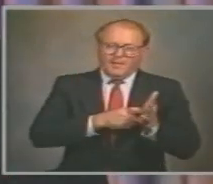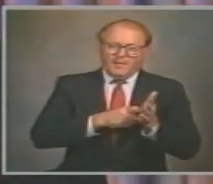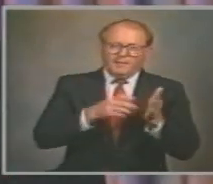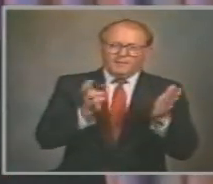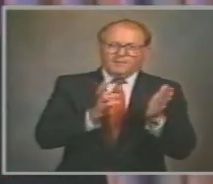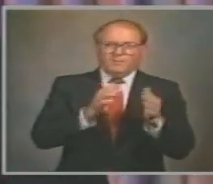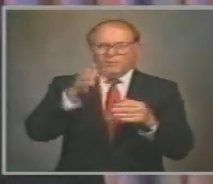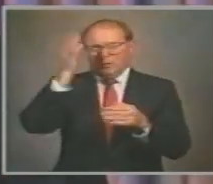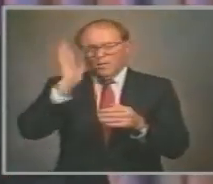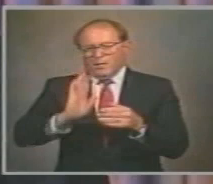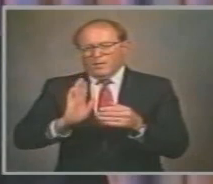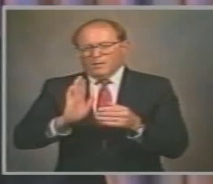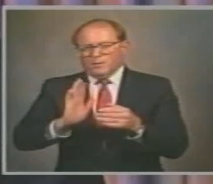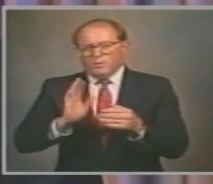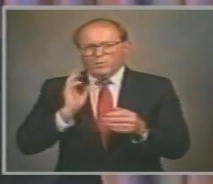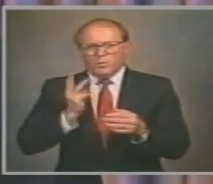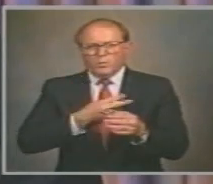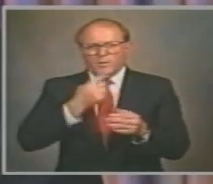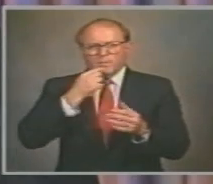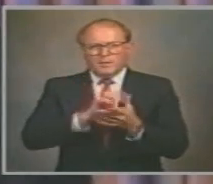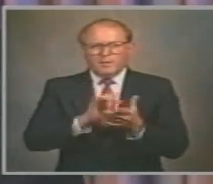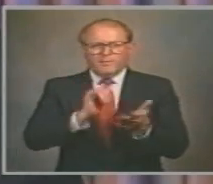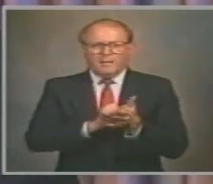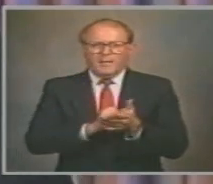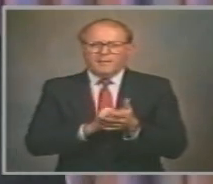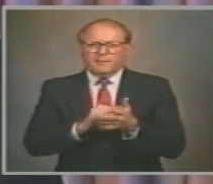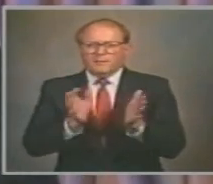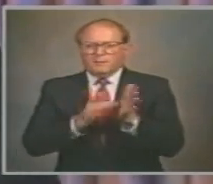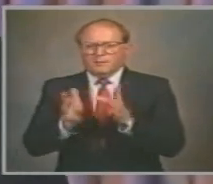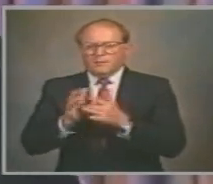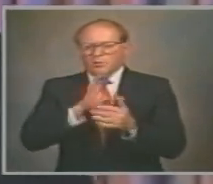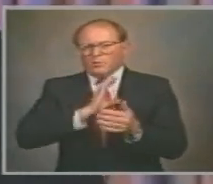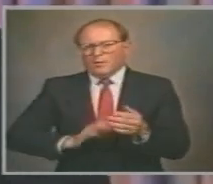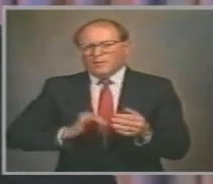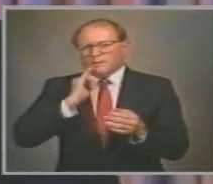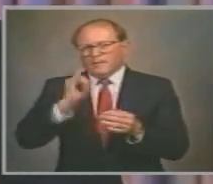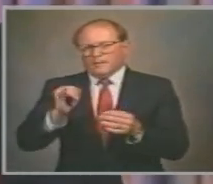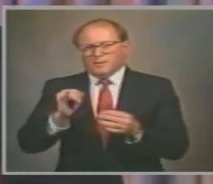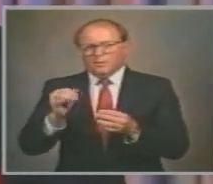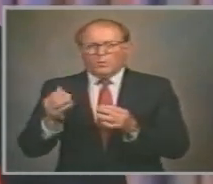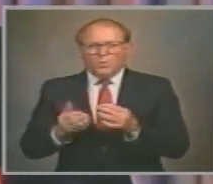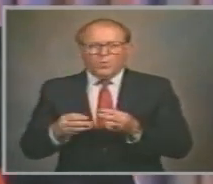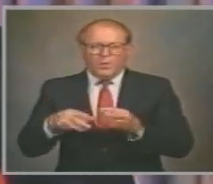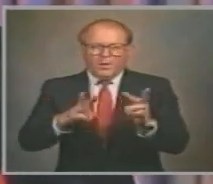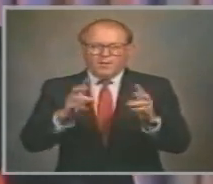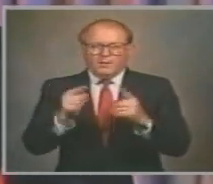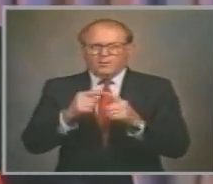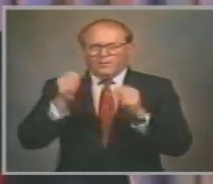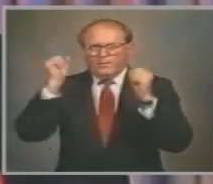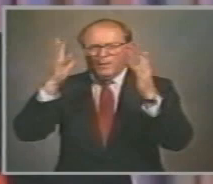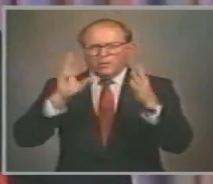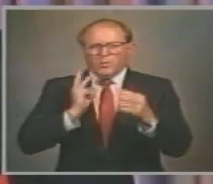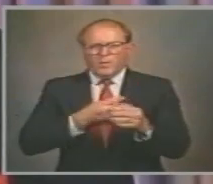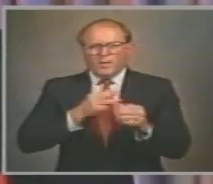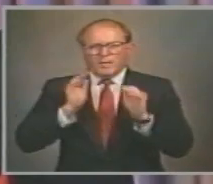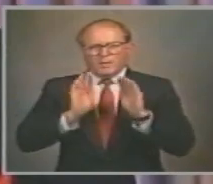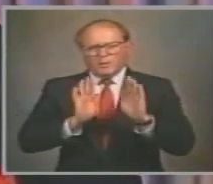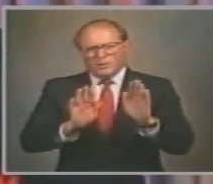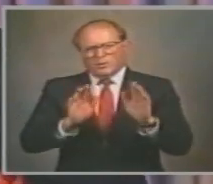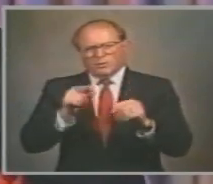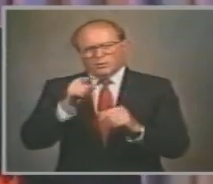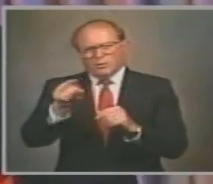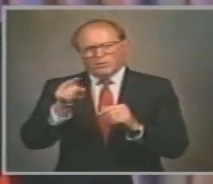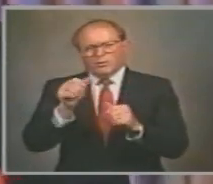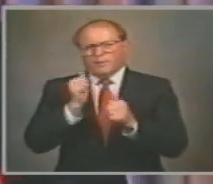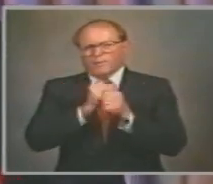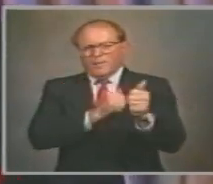is the way to the Father. So we encourage you today to believe in Him as God's Son. Form and fashion your